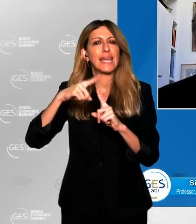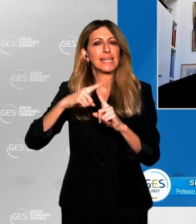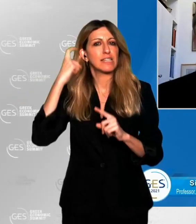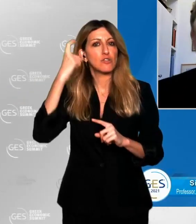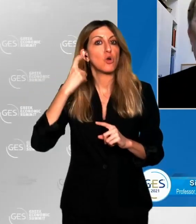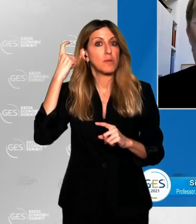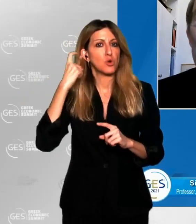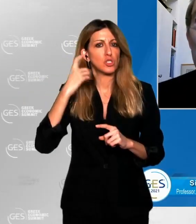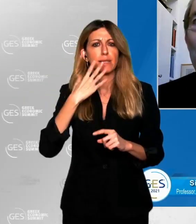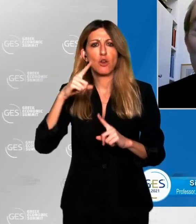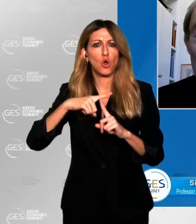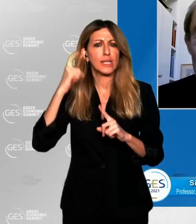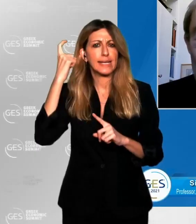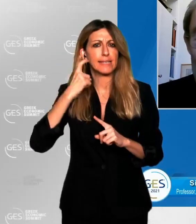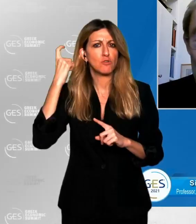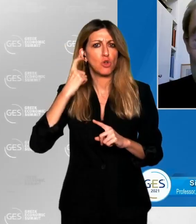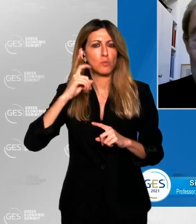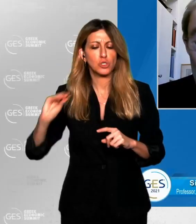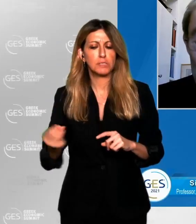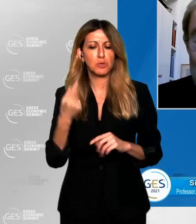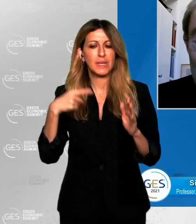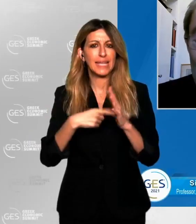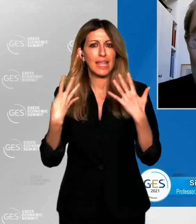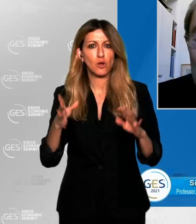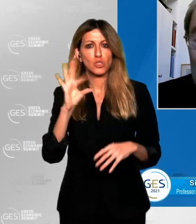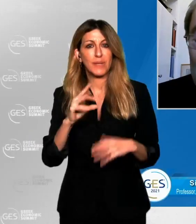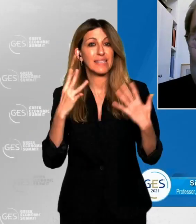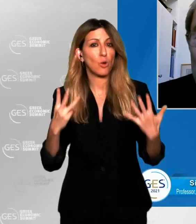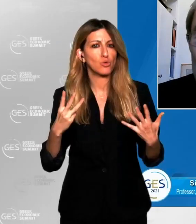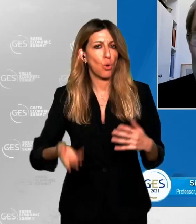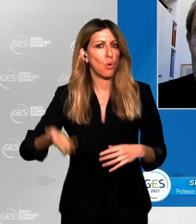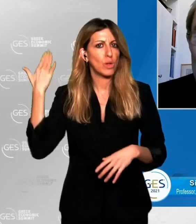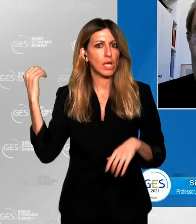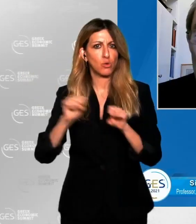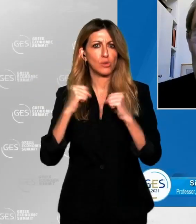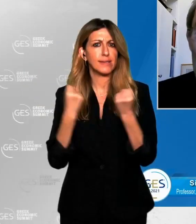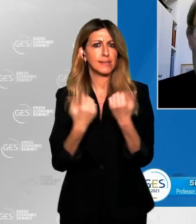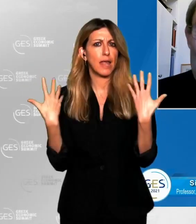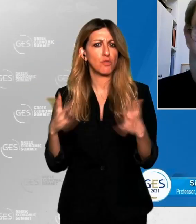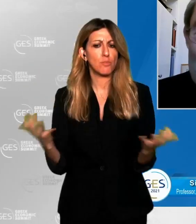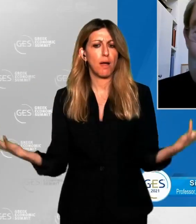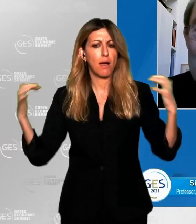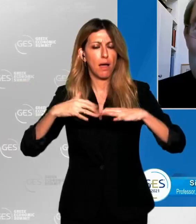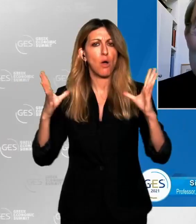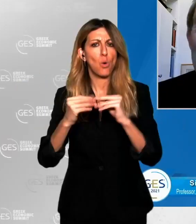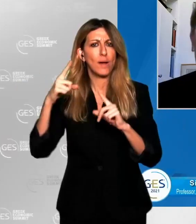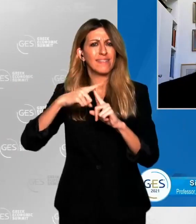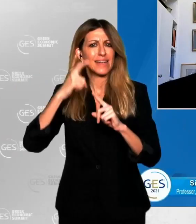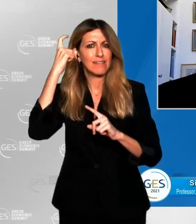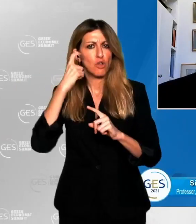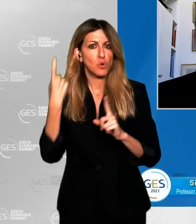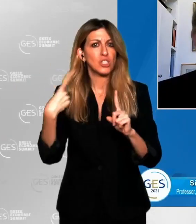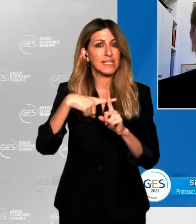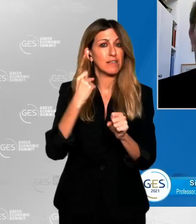labor markets because of digital technologies. And what JFK at that time said is